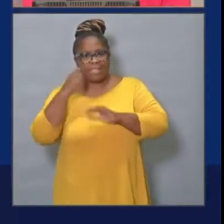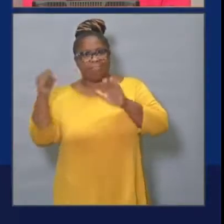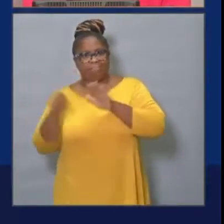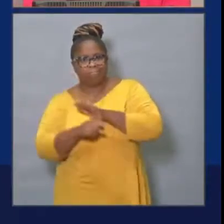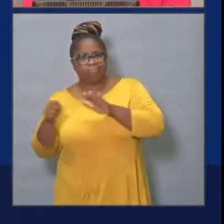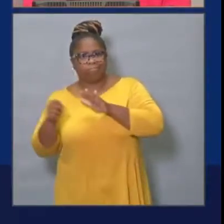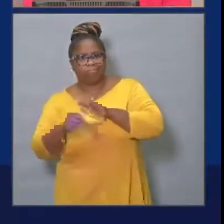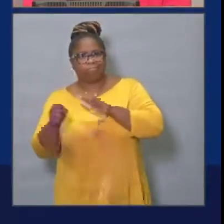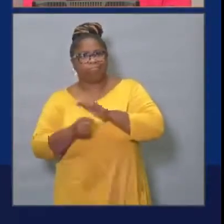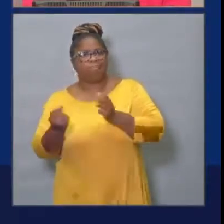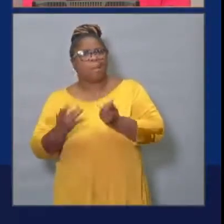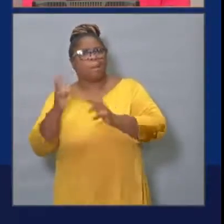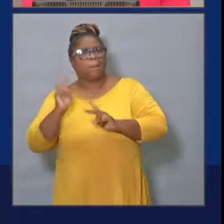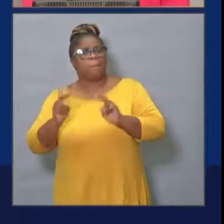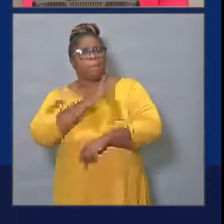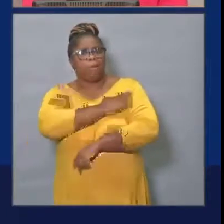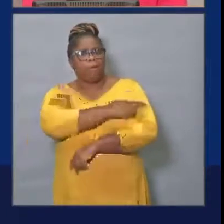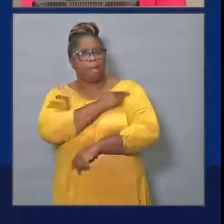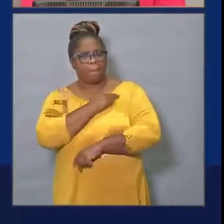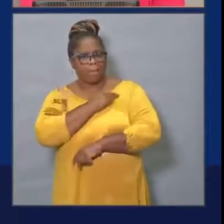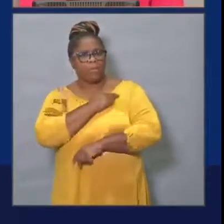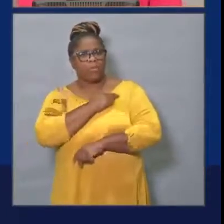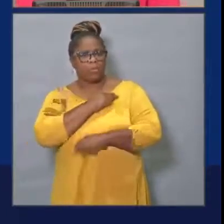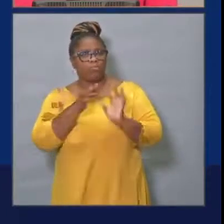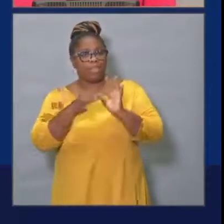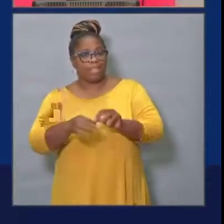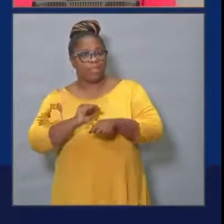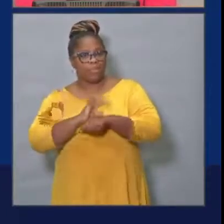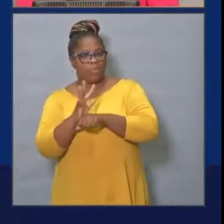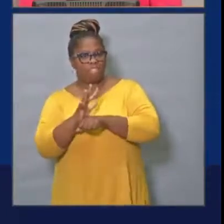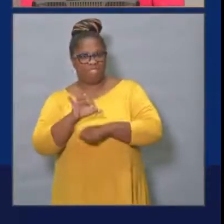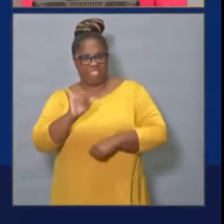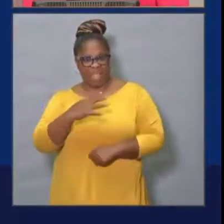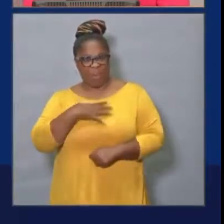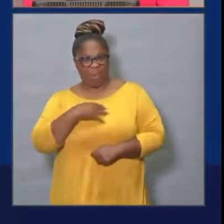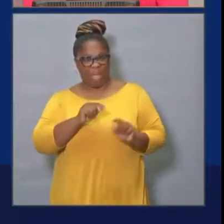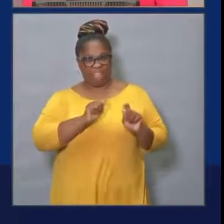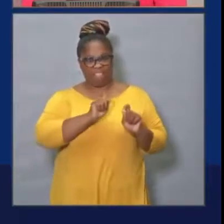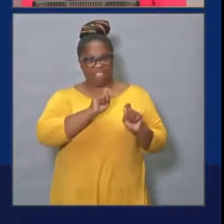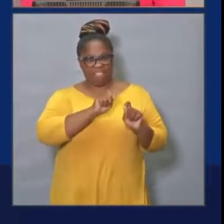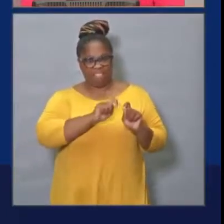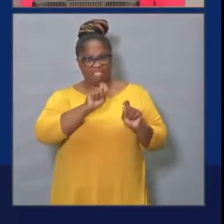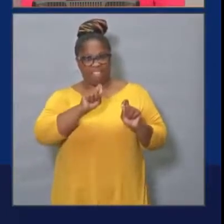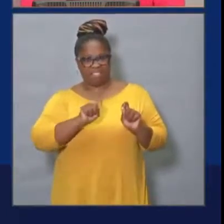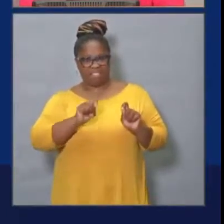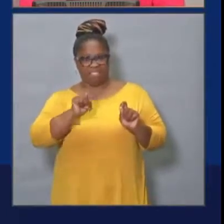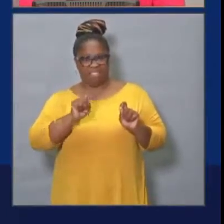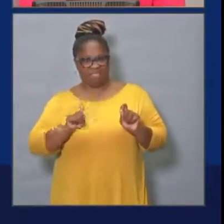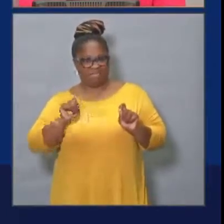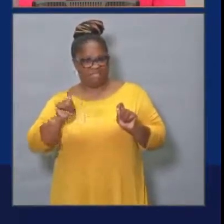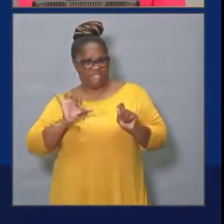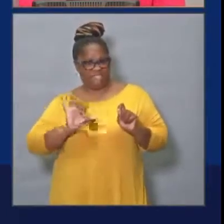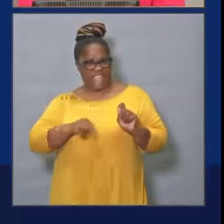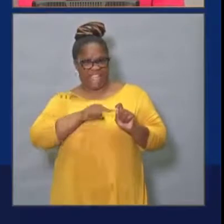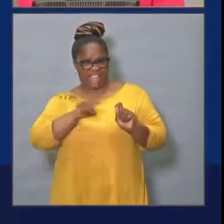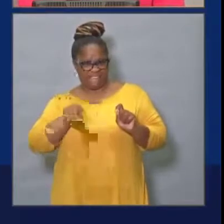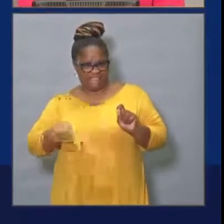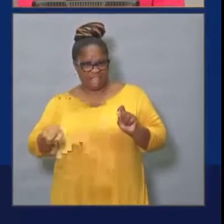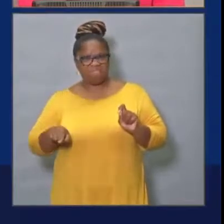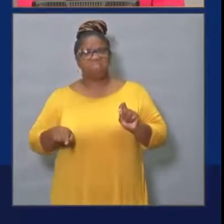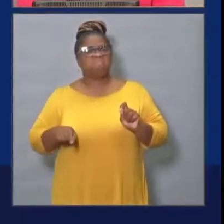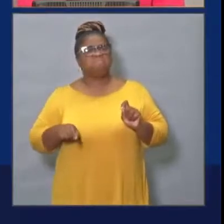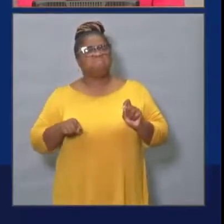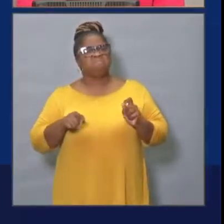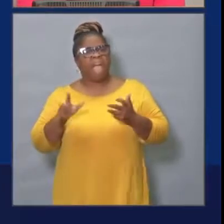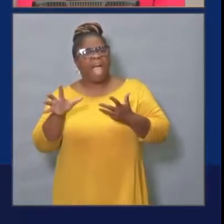with COVID-19. This is shown by those white dots, and it uses that to determine what rate of transmission was occurring in